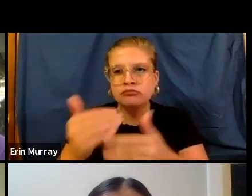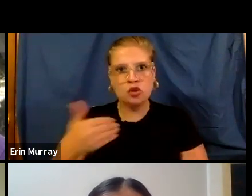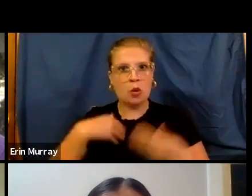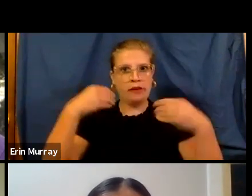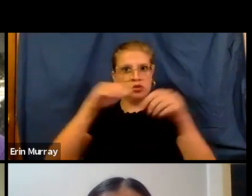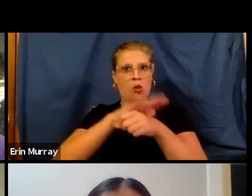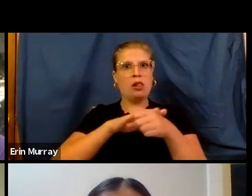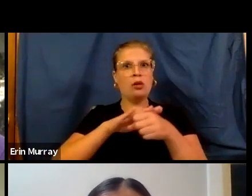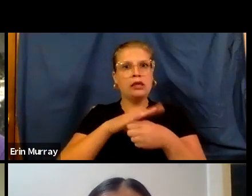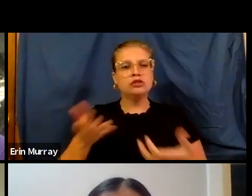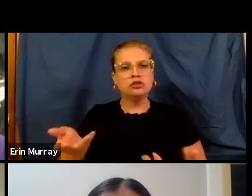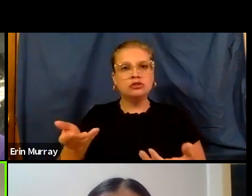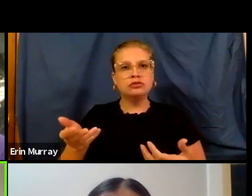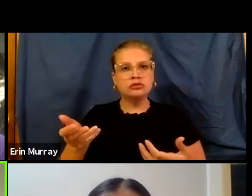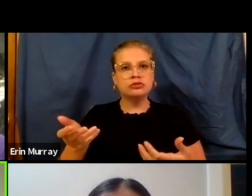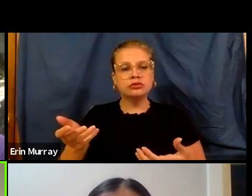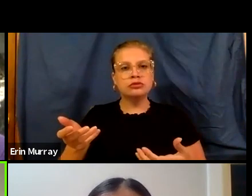location.